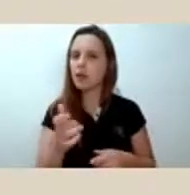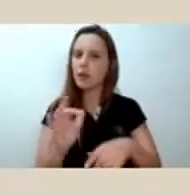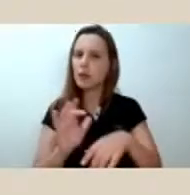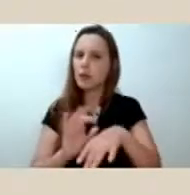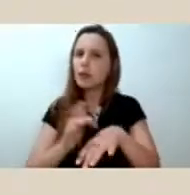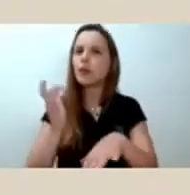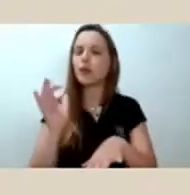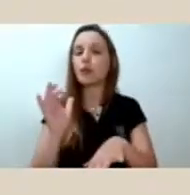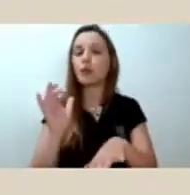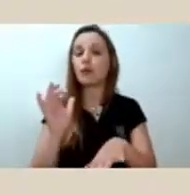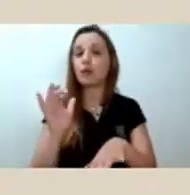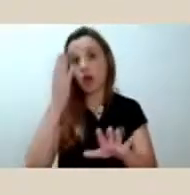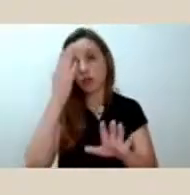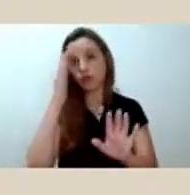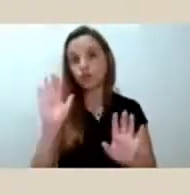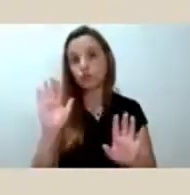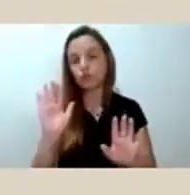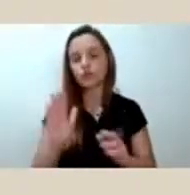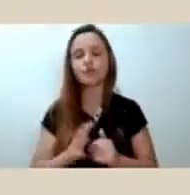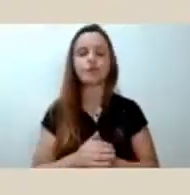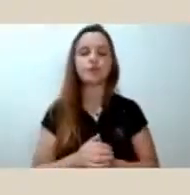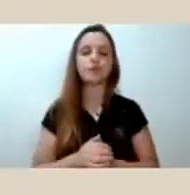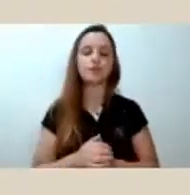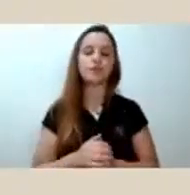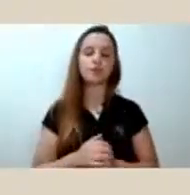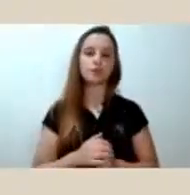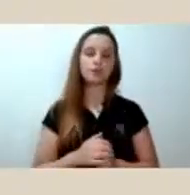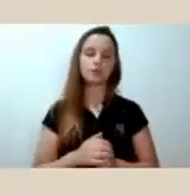acho. So Yolanda,